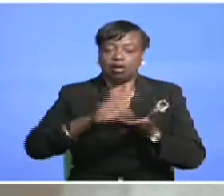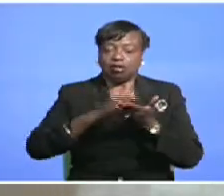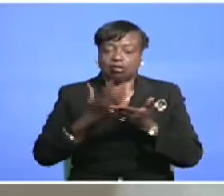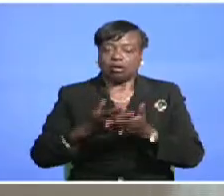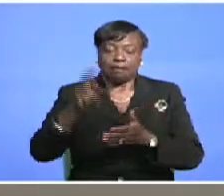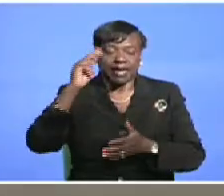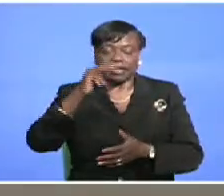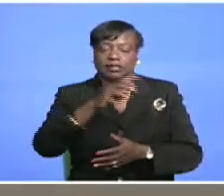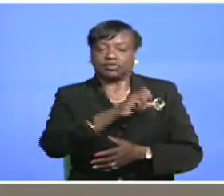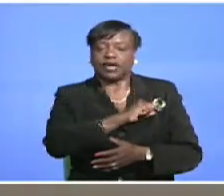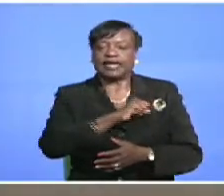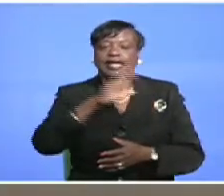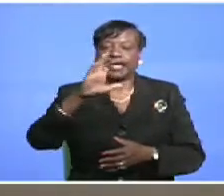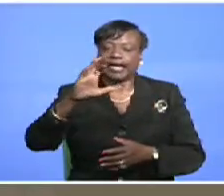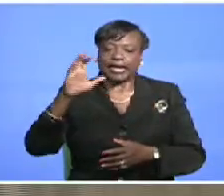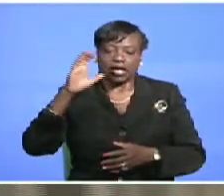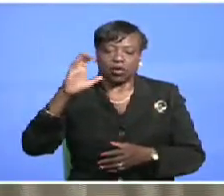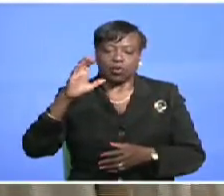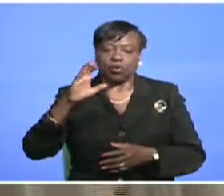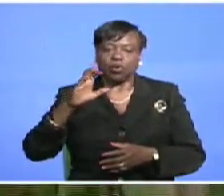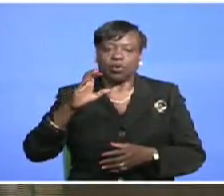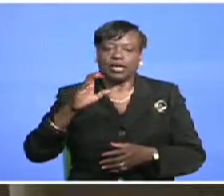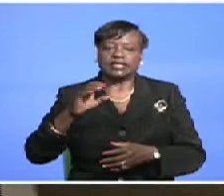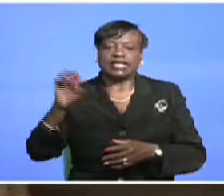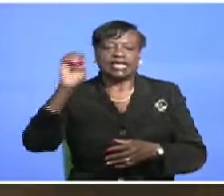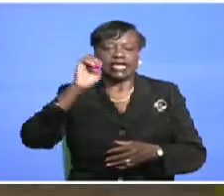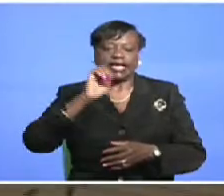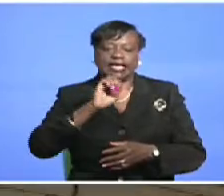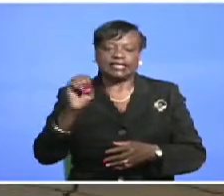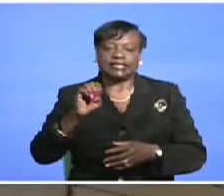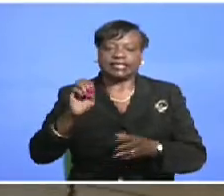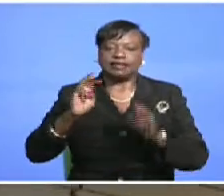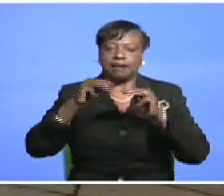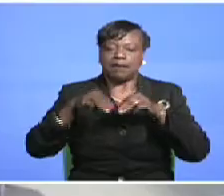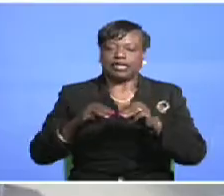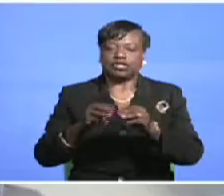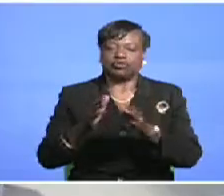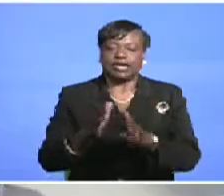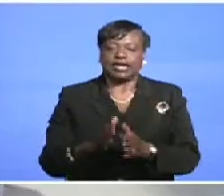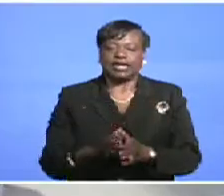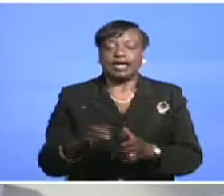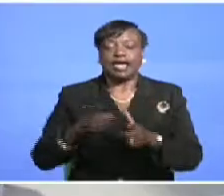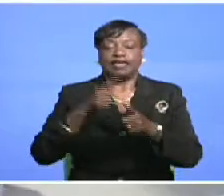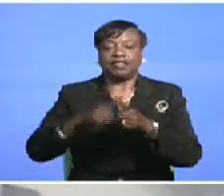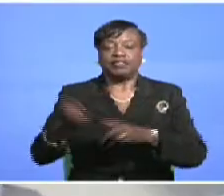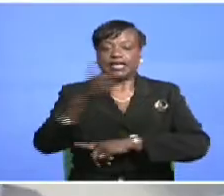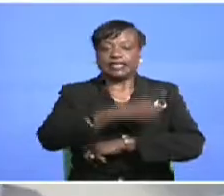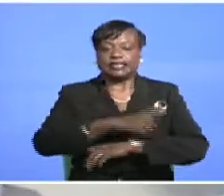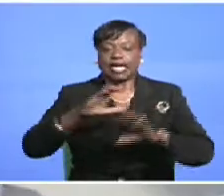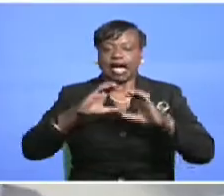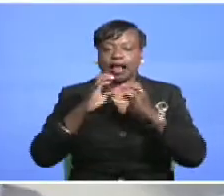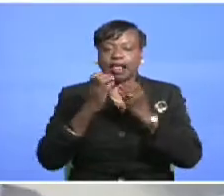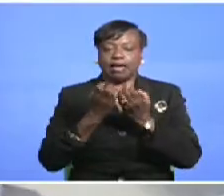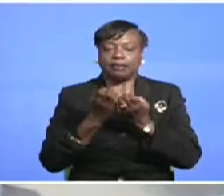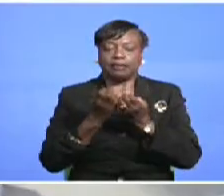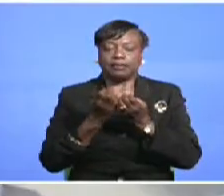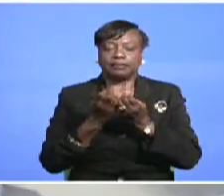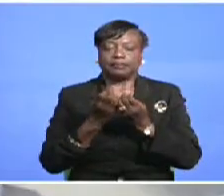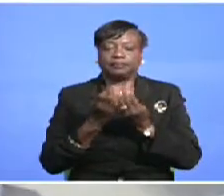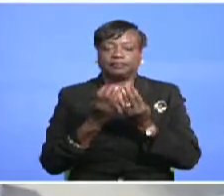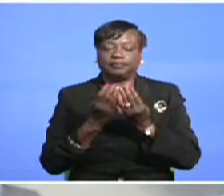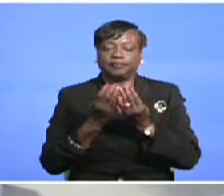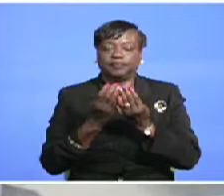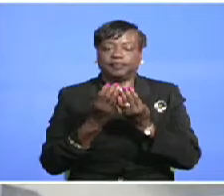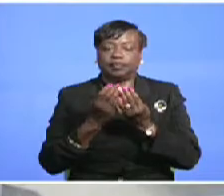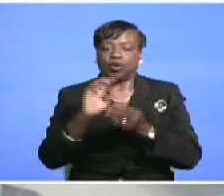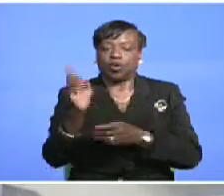our restaurant over here, which is Eastern Mediterranean. And then we have the day club, which is Privilege Pool,